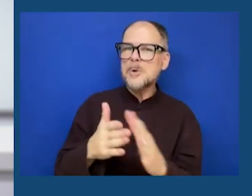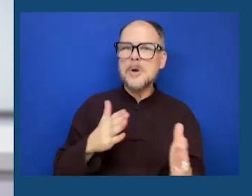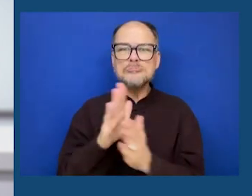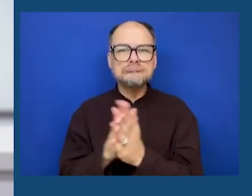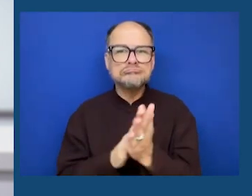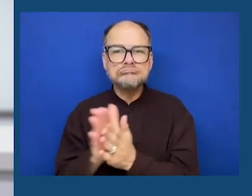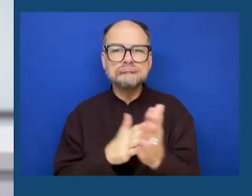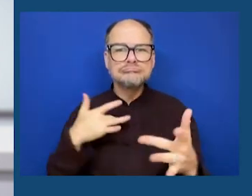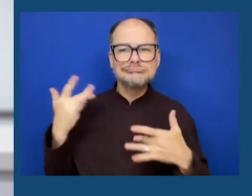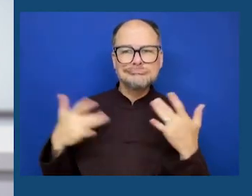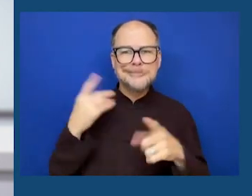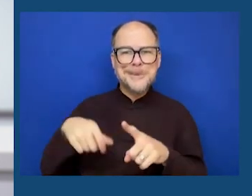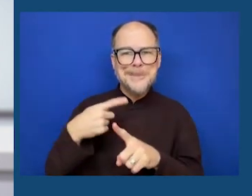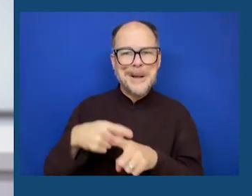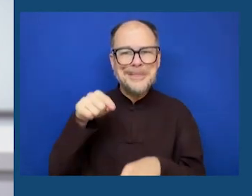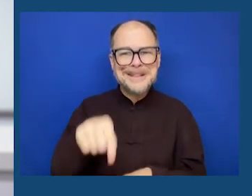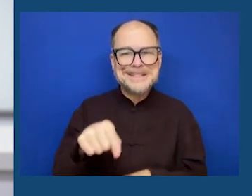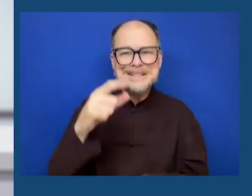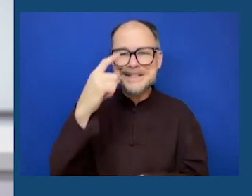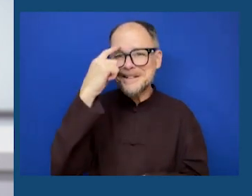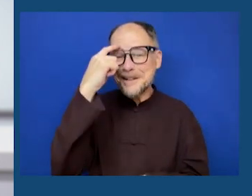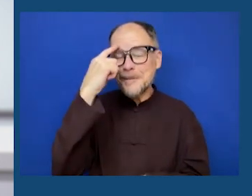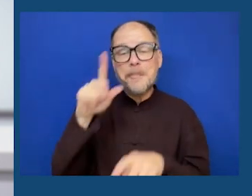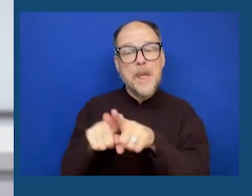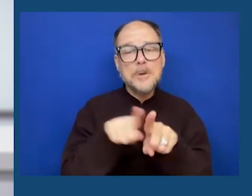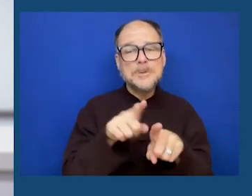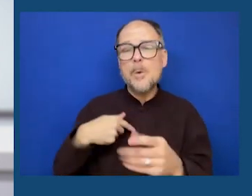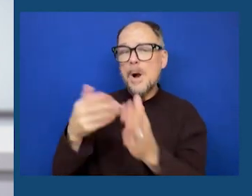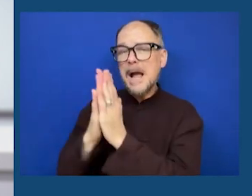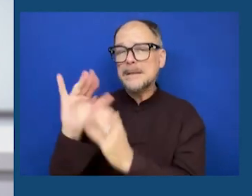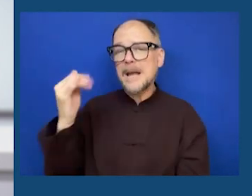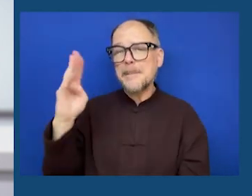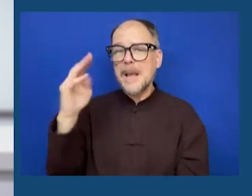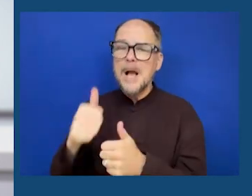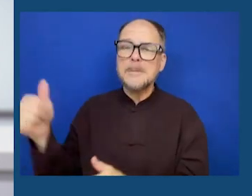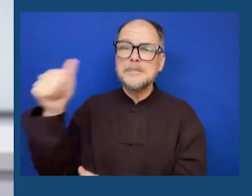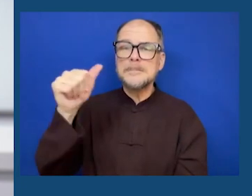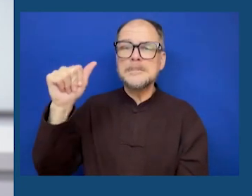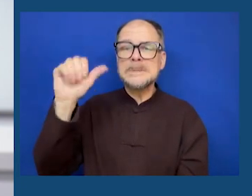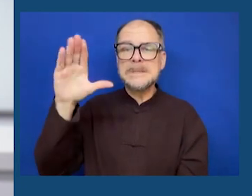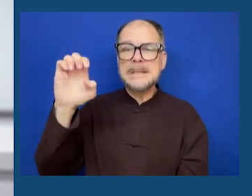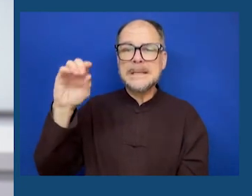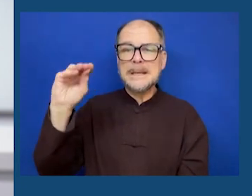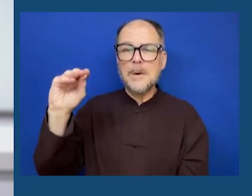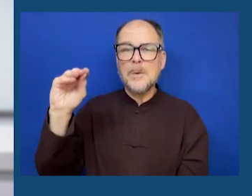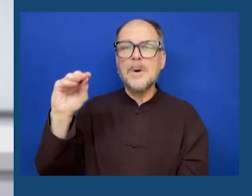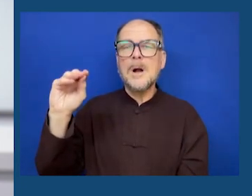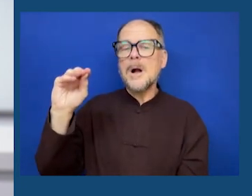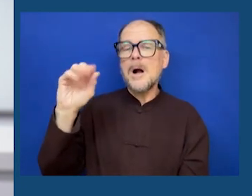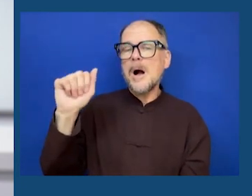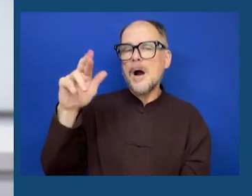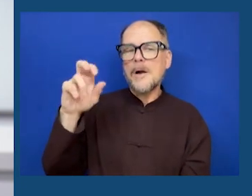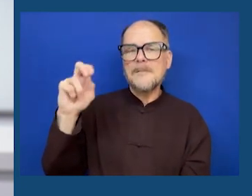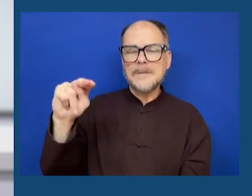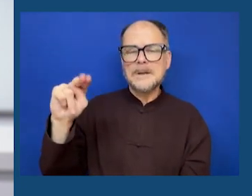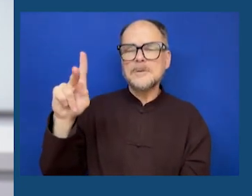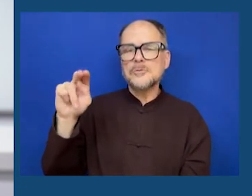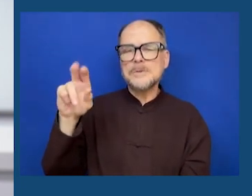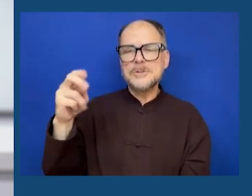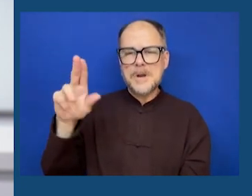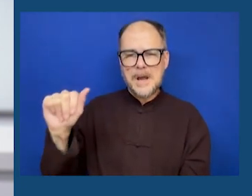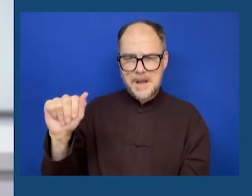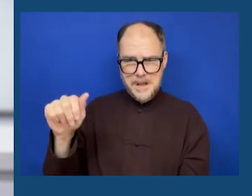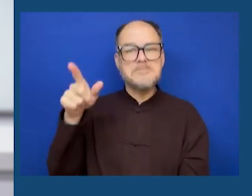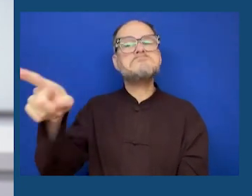also, so I've asked IBM CEO Arvind Krishna to be one of the co-chairs. He agreed, and talk about our legacy.